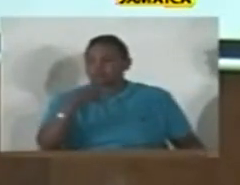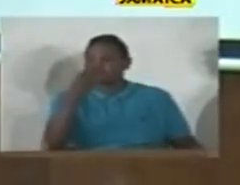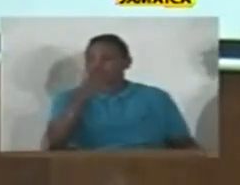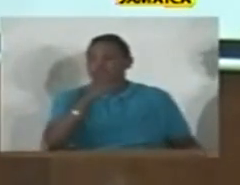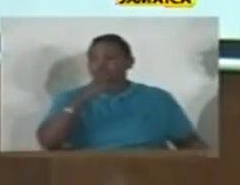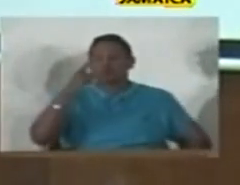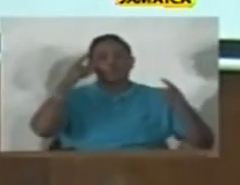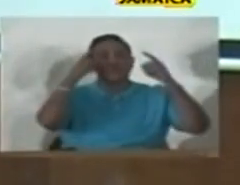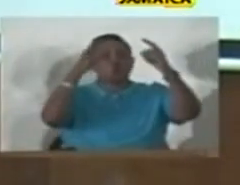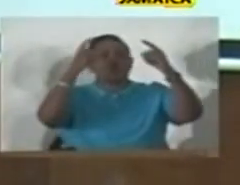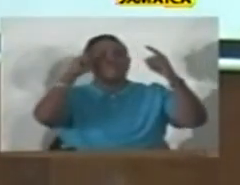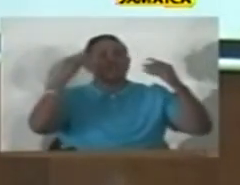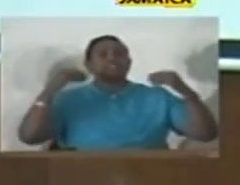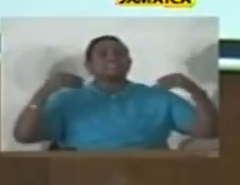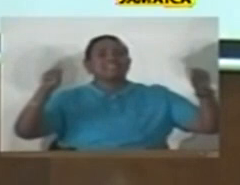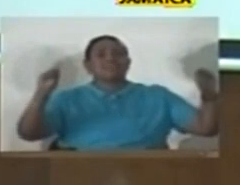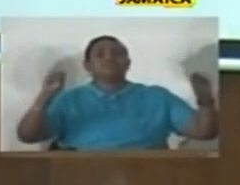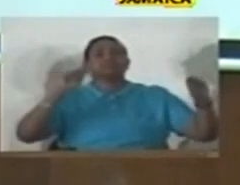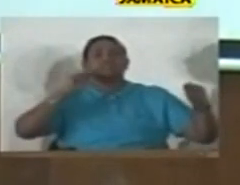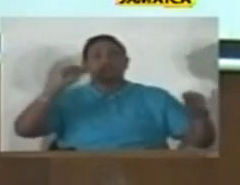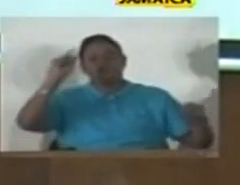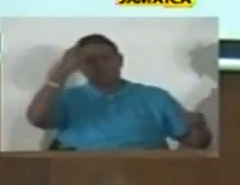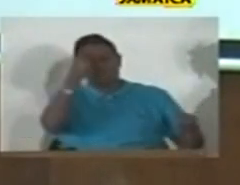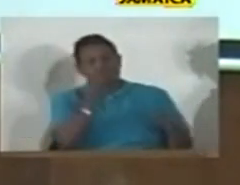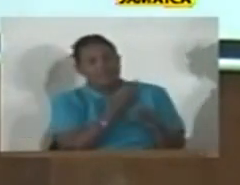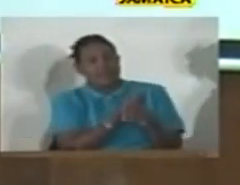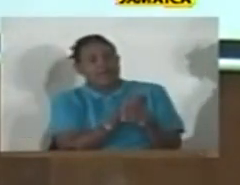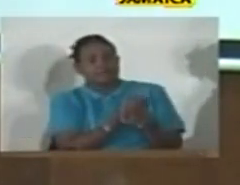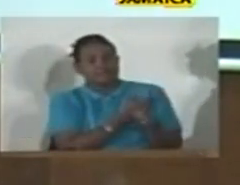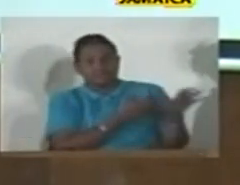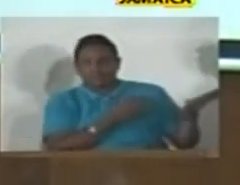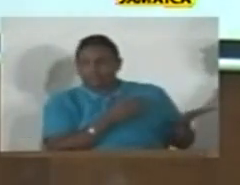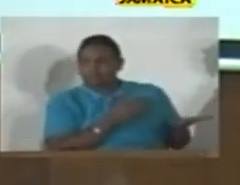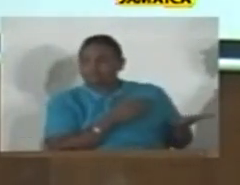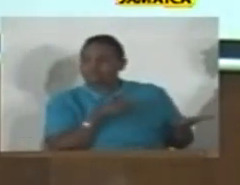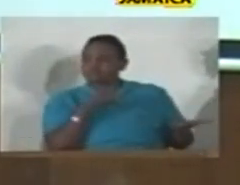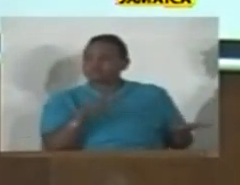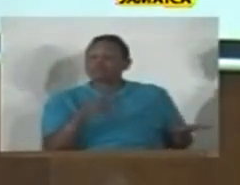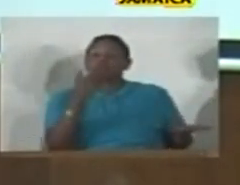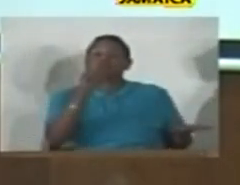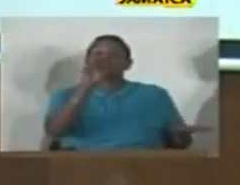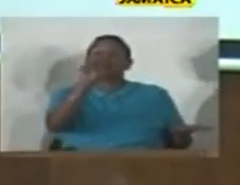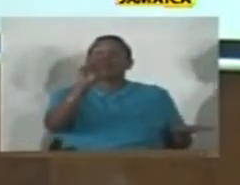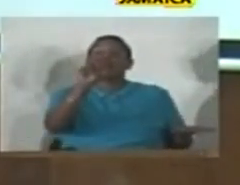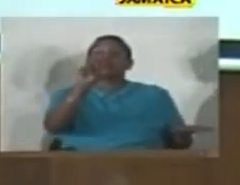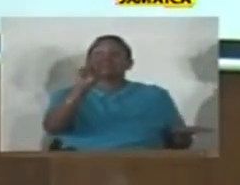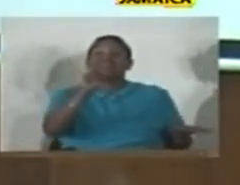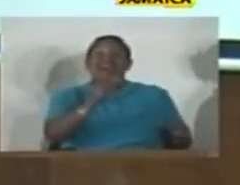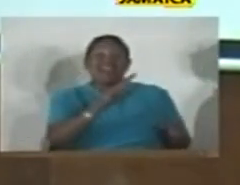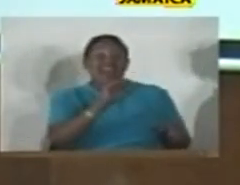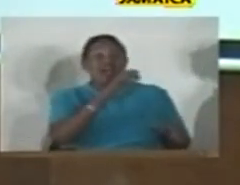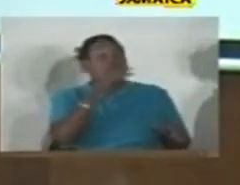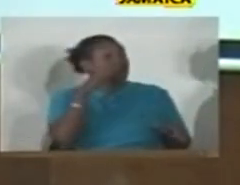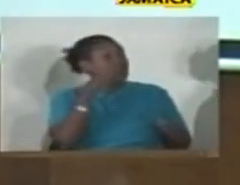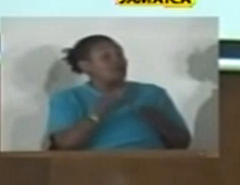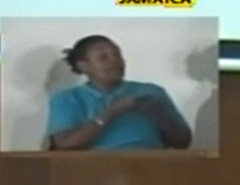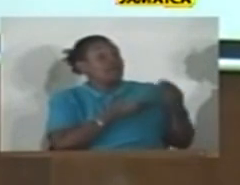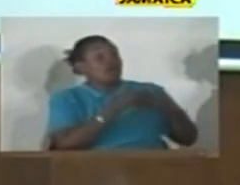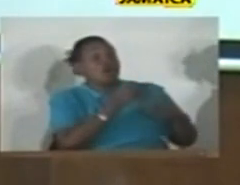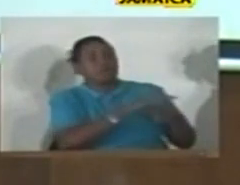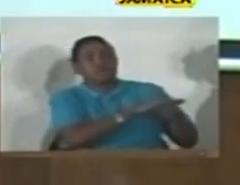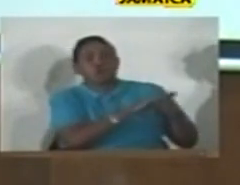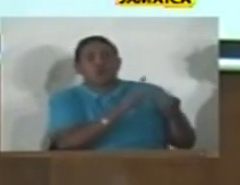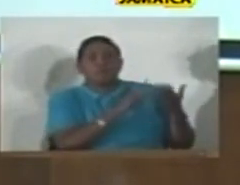template for the divestment of government lands. This Holland Economic Zone project is